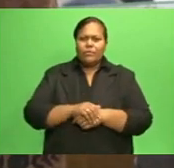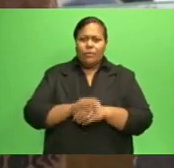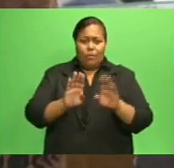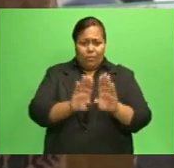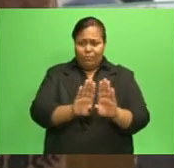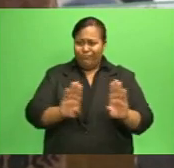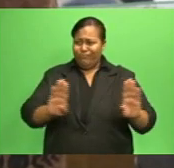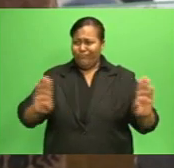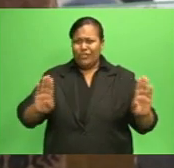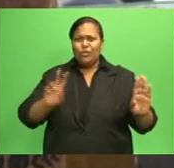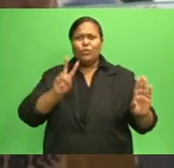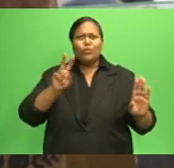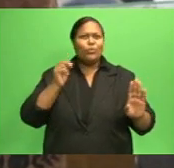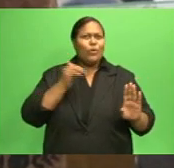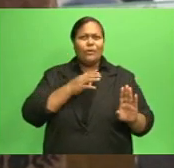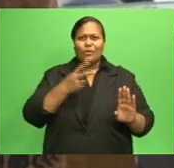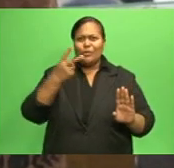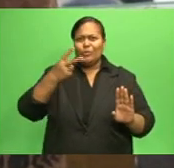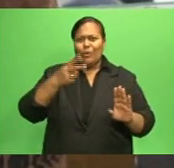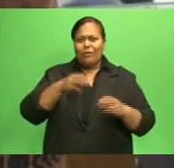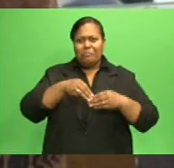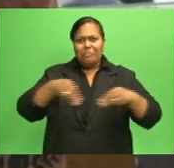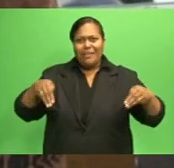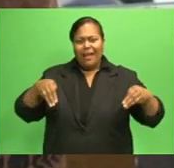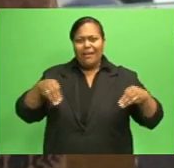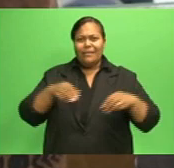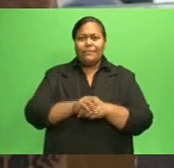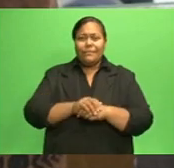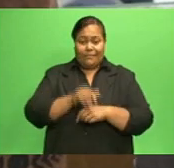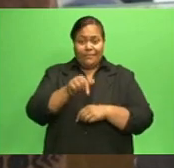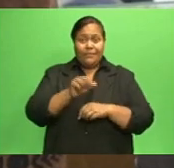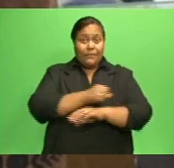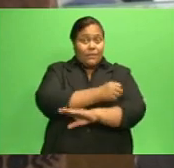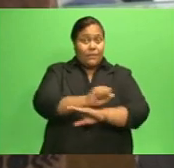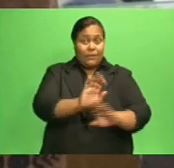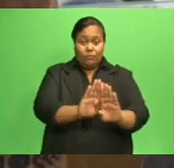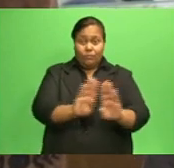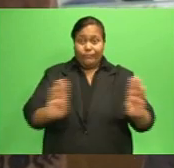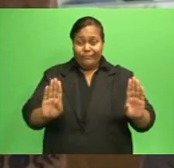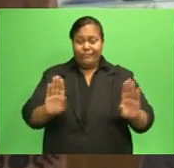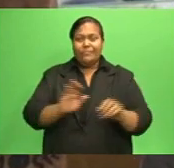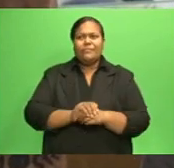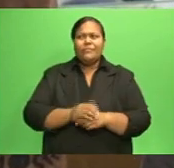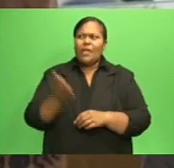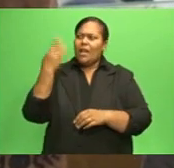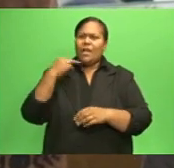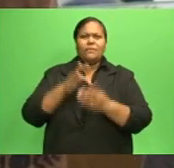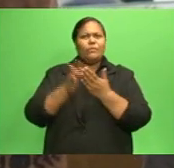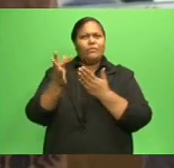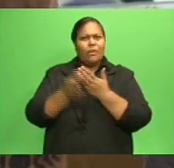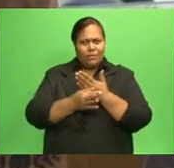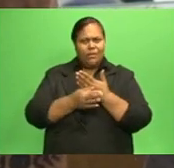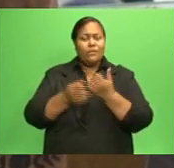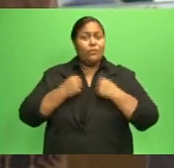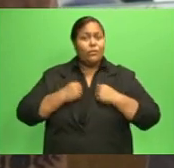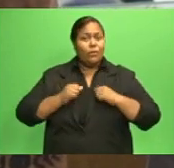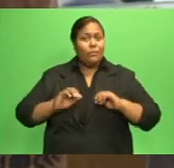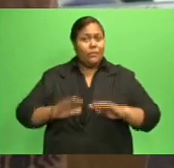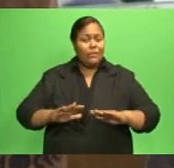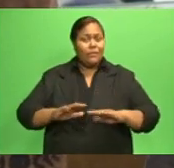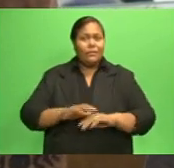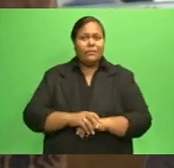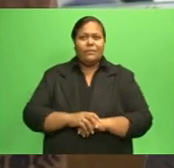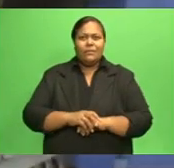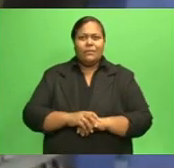meters. This seawall, as you know, was finished last February, and its completion could